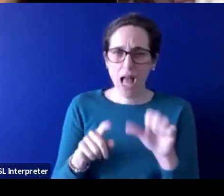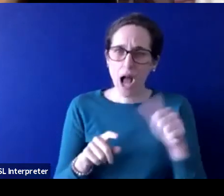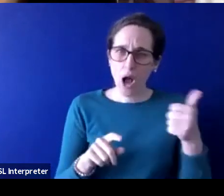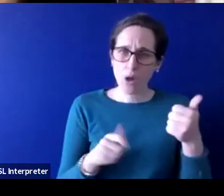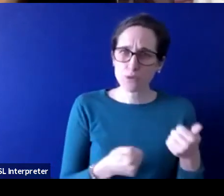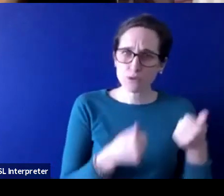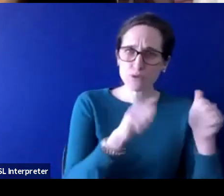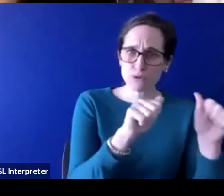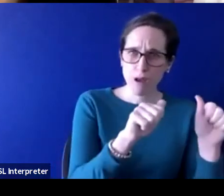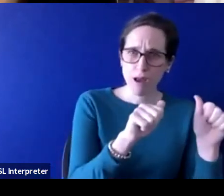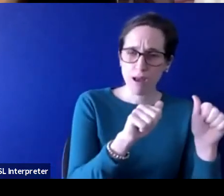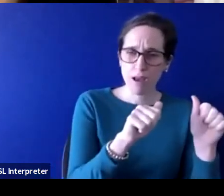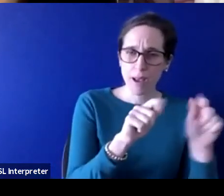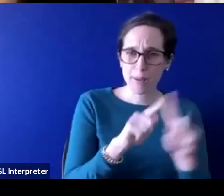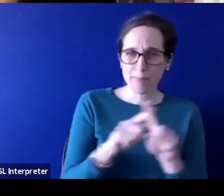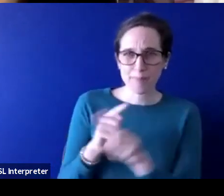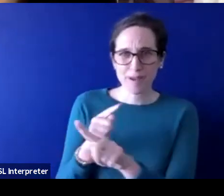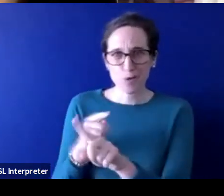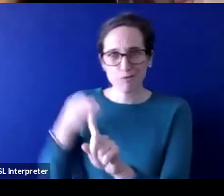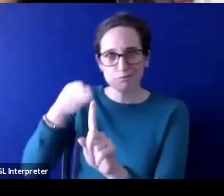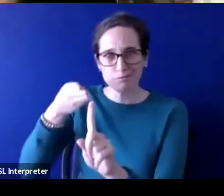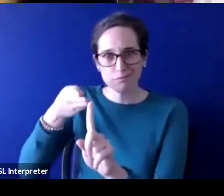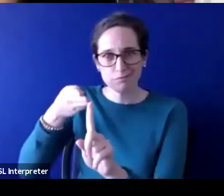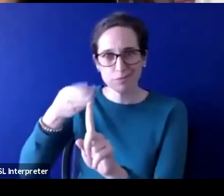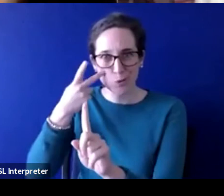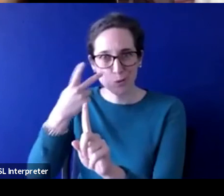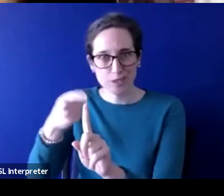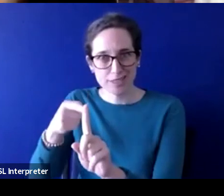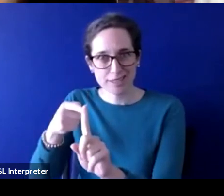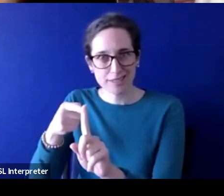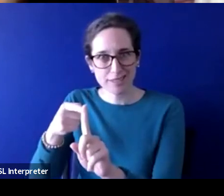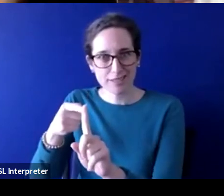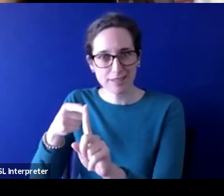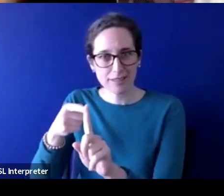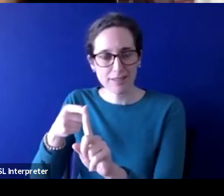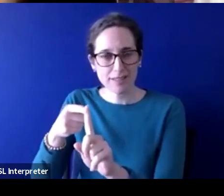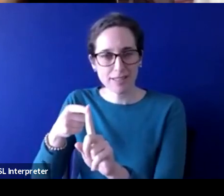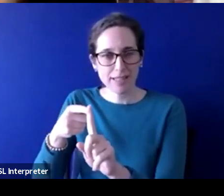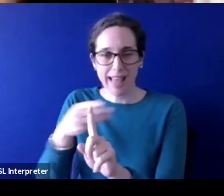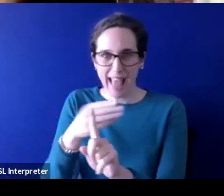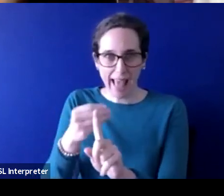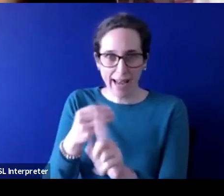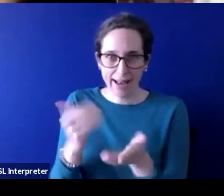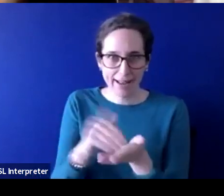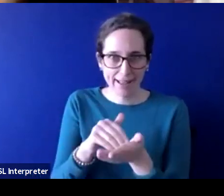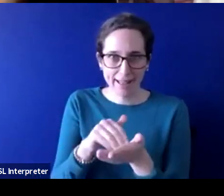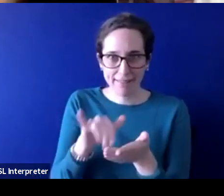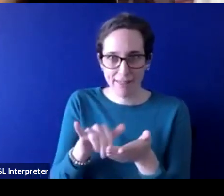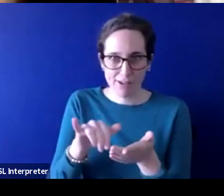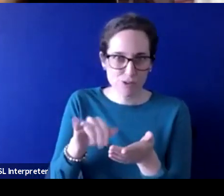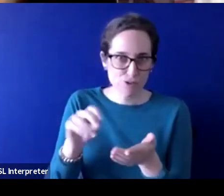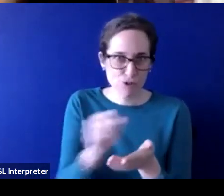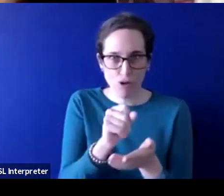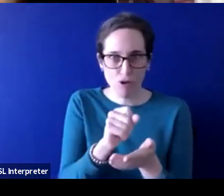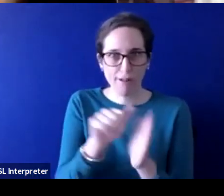see one side go one and the other side go the other way, and this darn algorithm doesn't